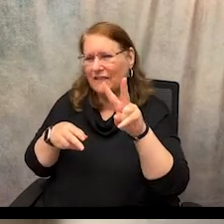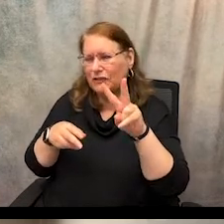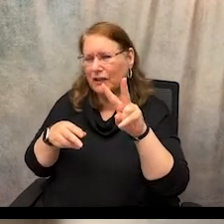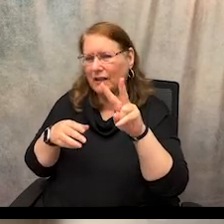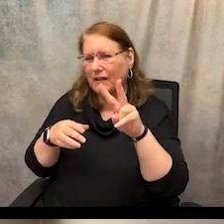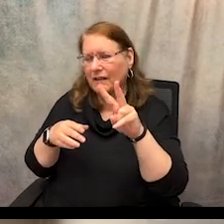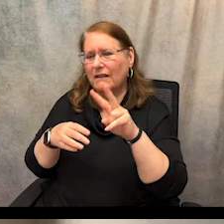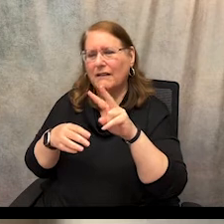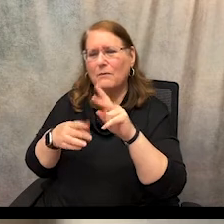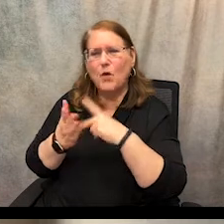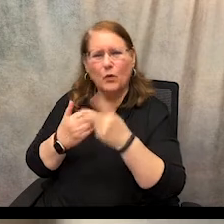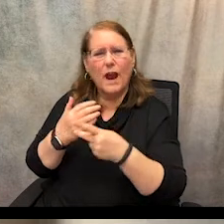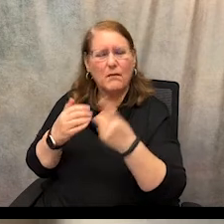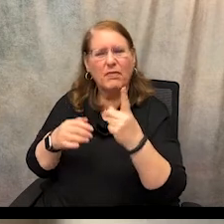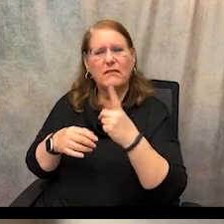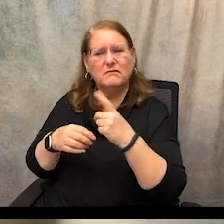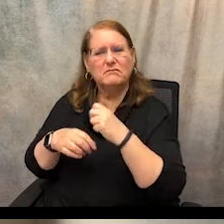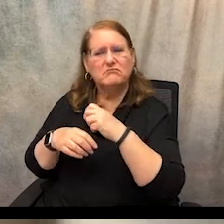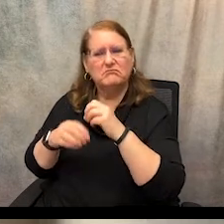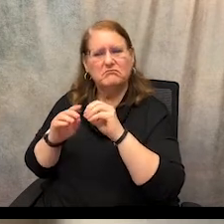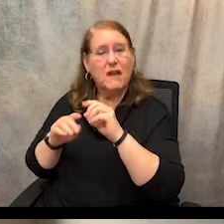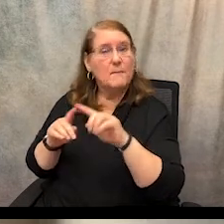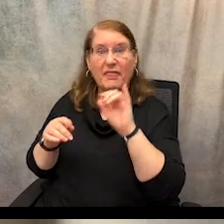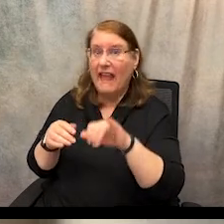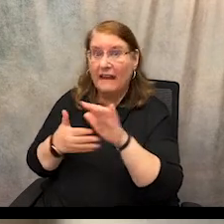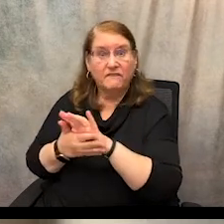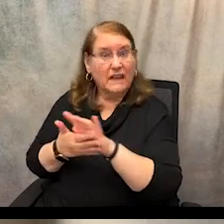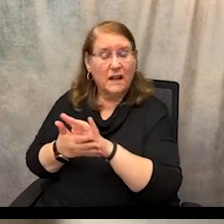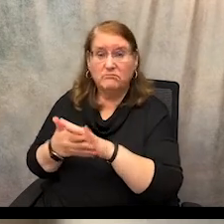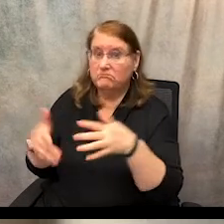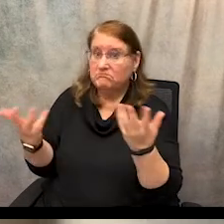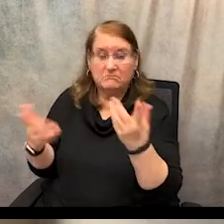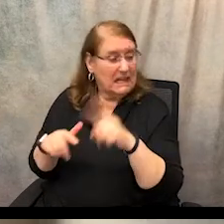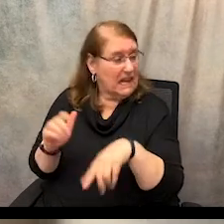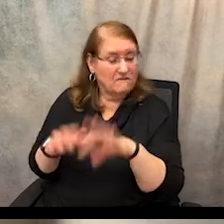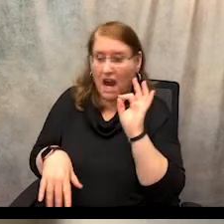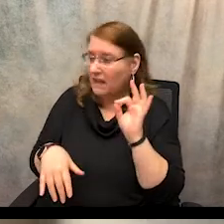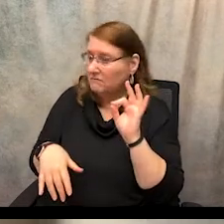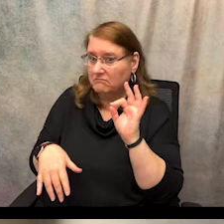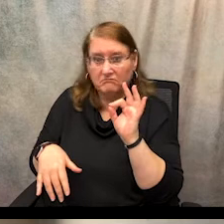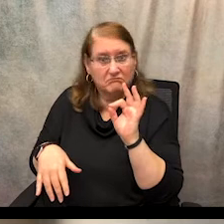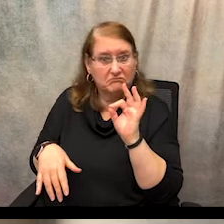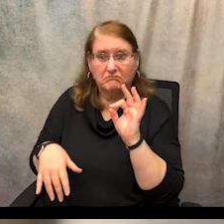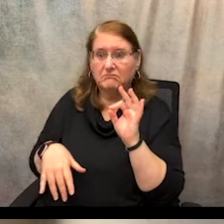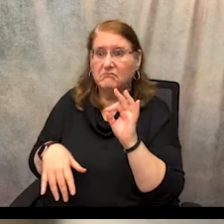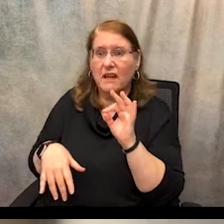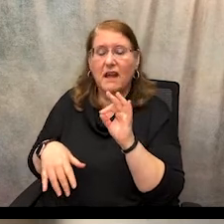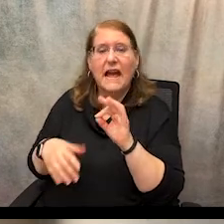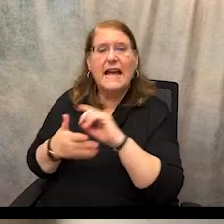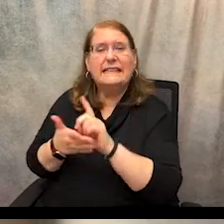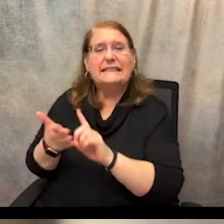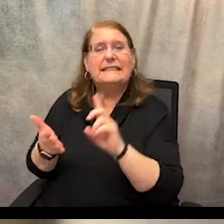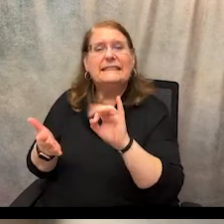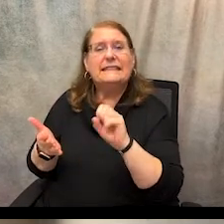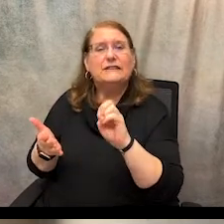as far as I know, that film is not accessible. You can't find it online. The dissertations